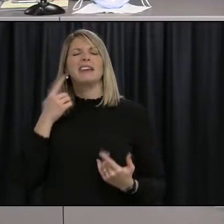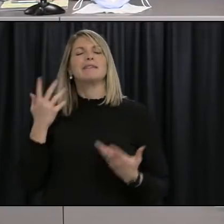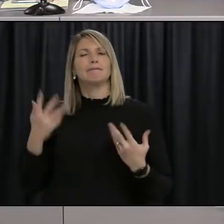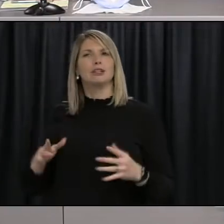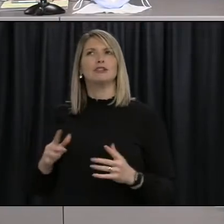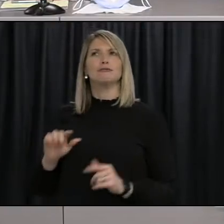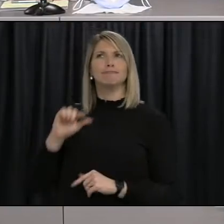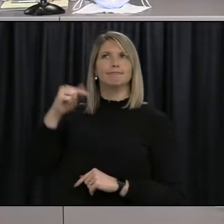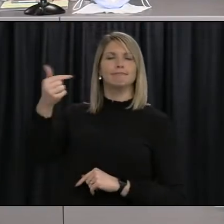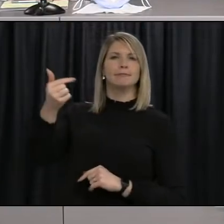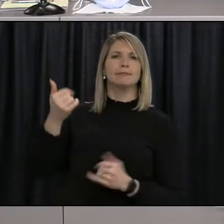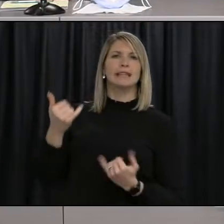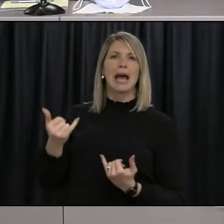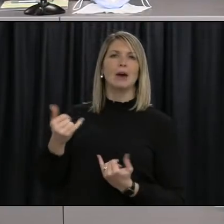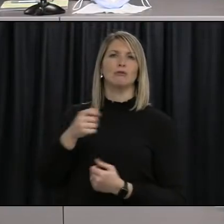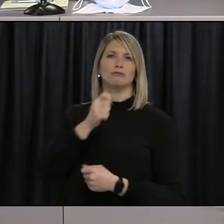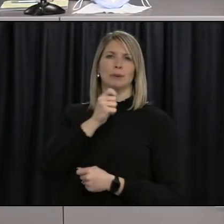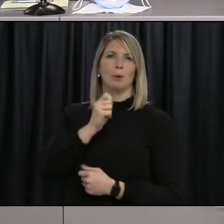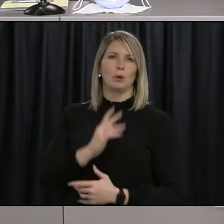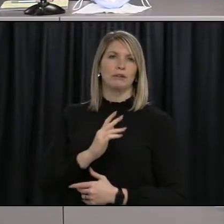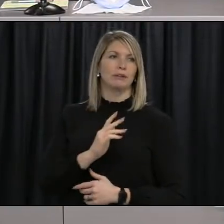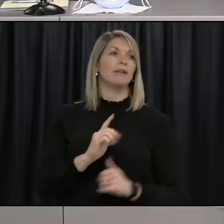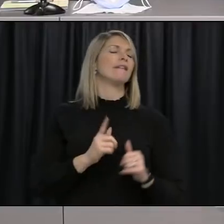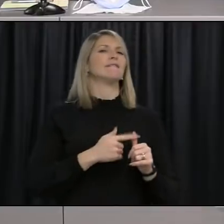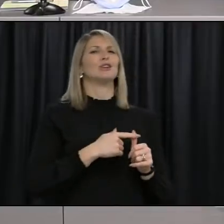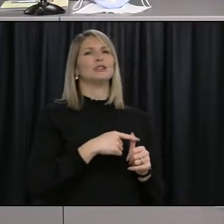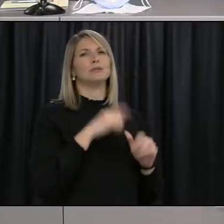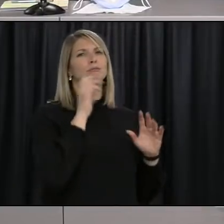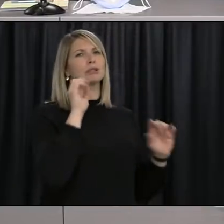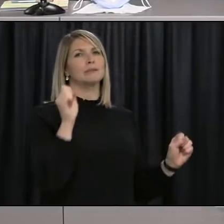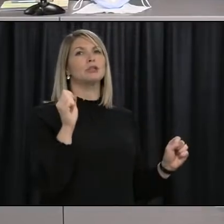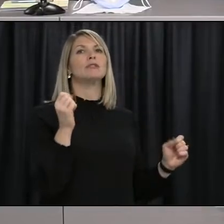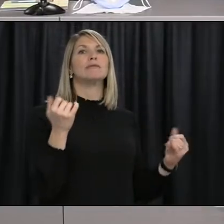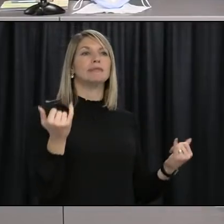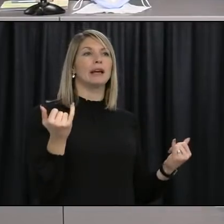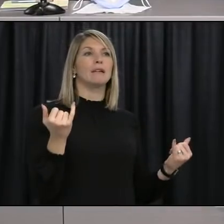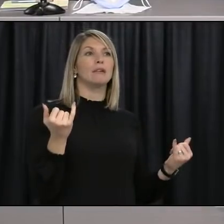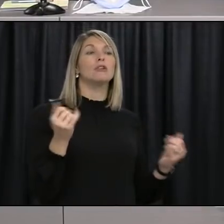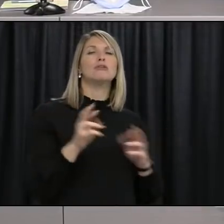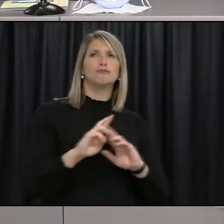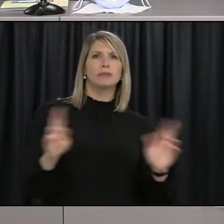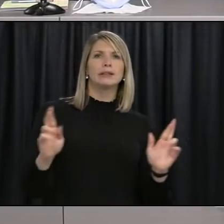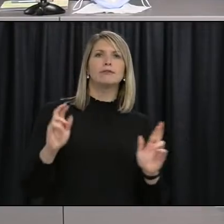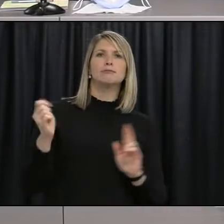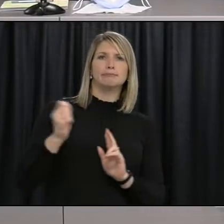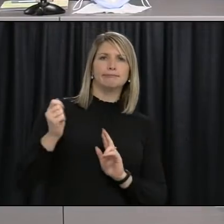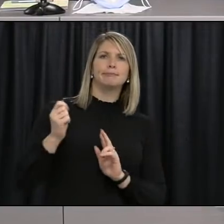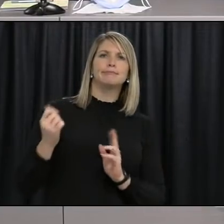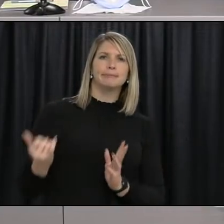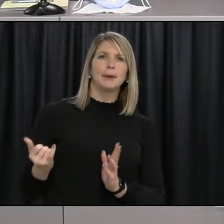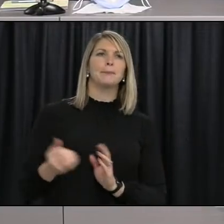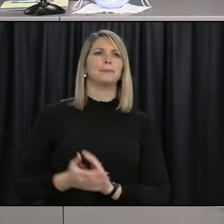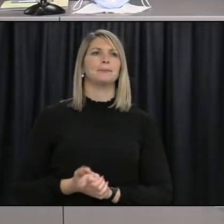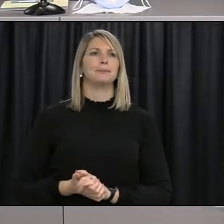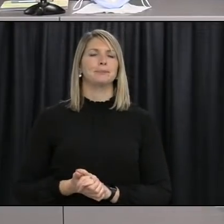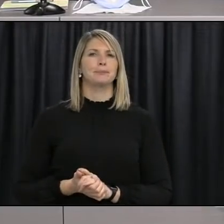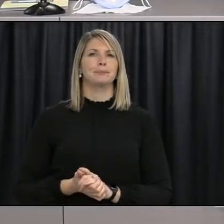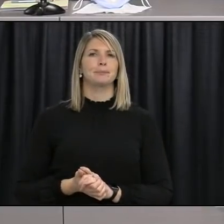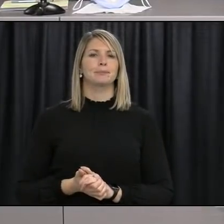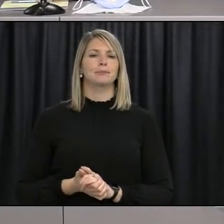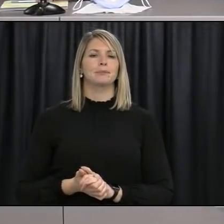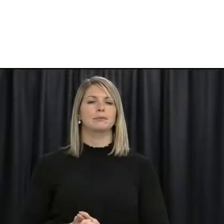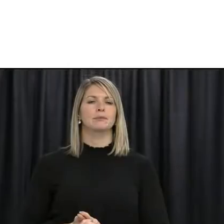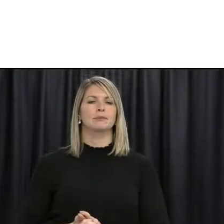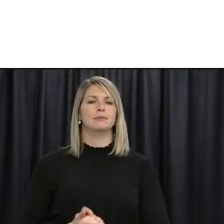you. Well, thank you, Minister. Certainly we can open it up from questions from the media at this point. Thank